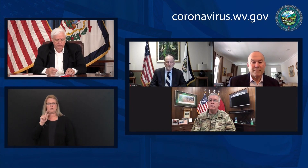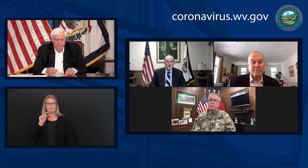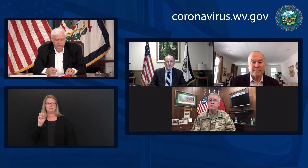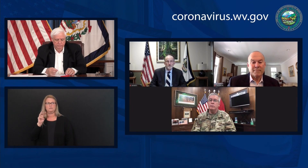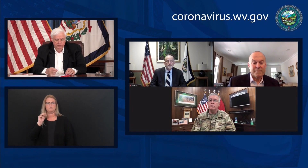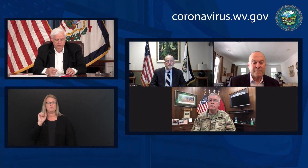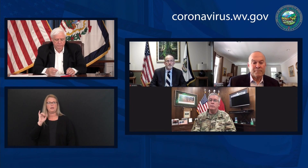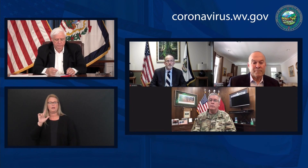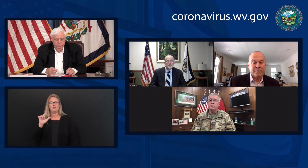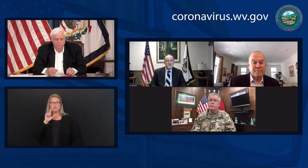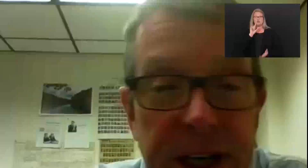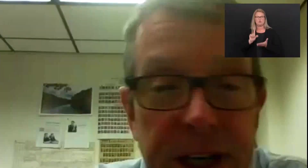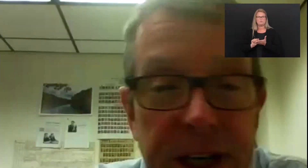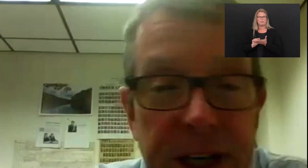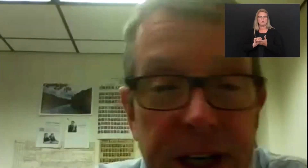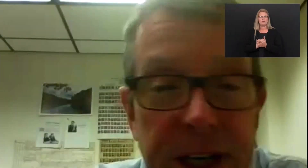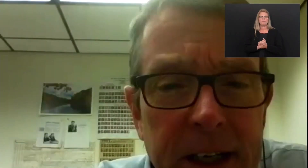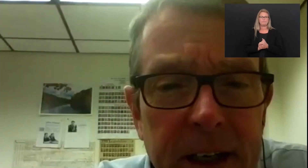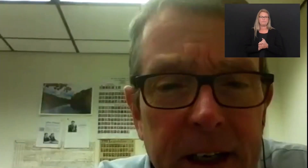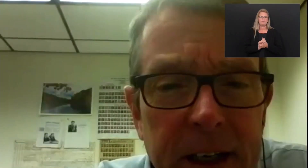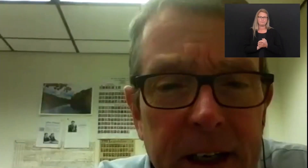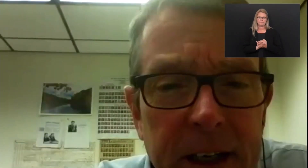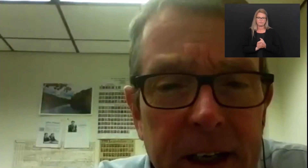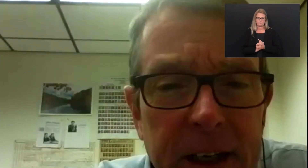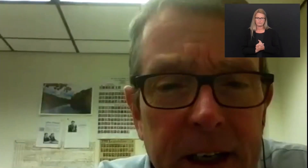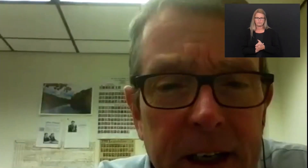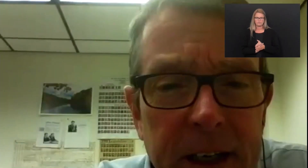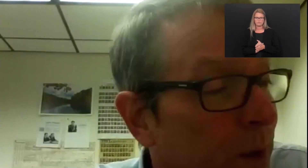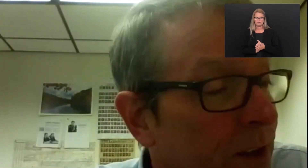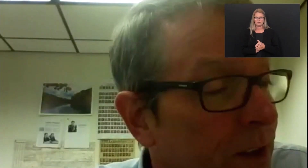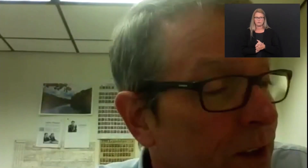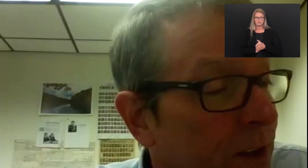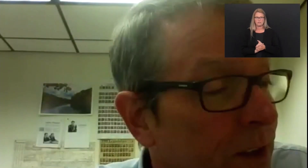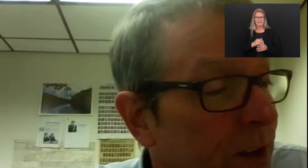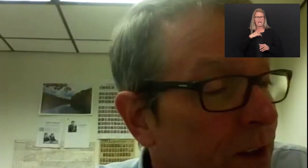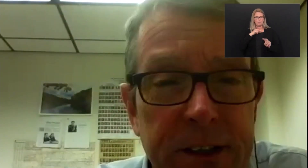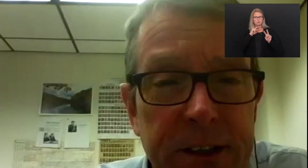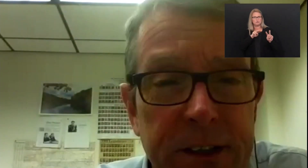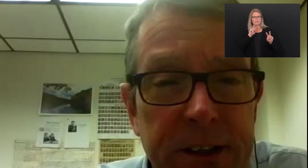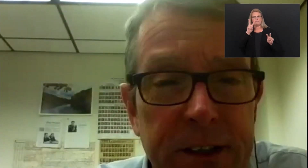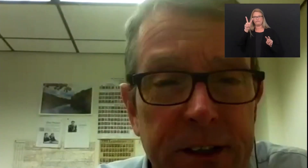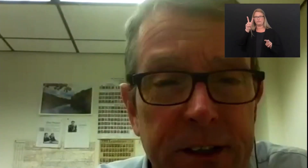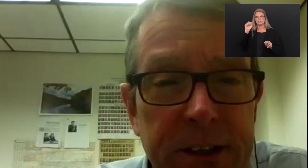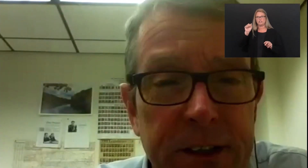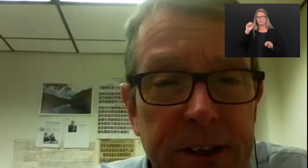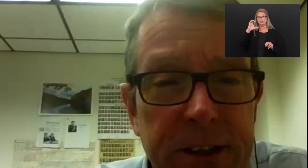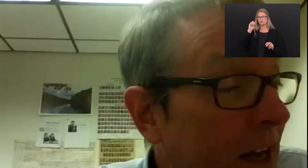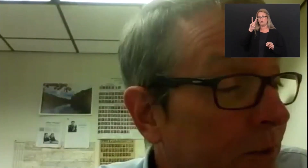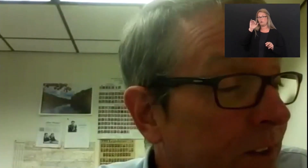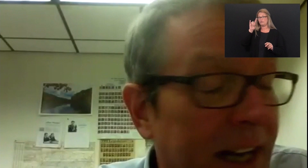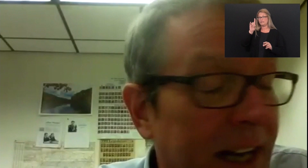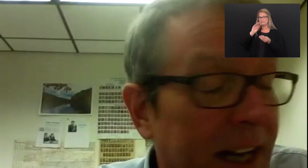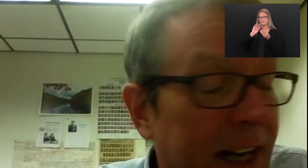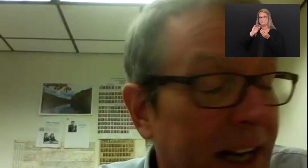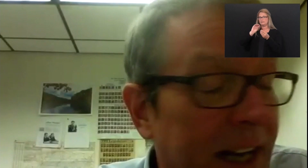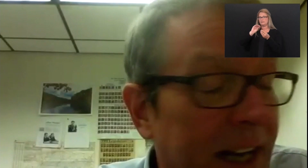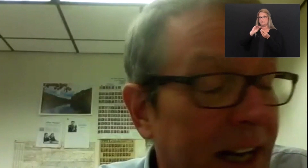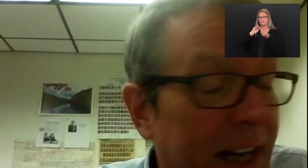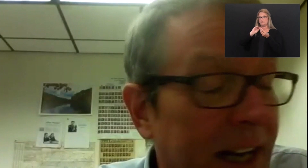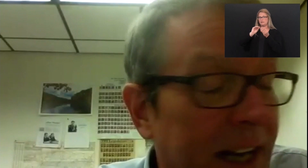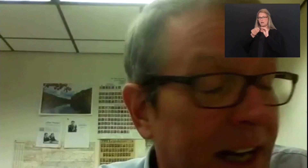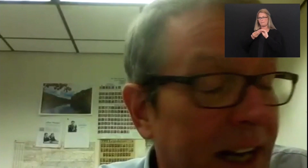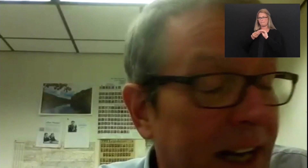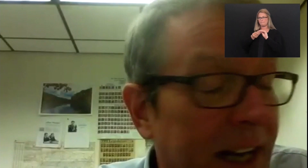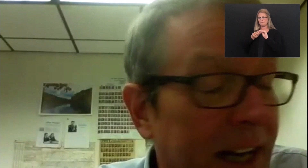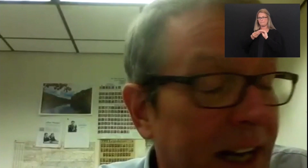Hey, everybody. I was looking at the COVID-19 numbers for Virginia today, and it looks like Loudoun County, Virginia,